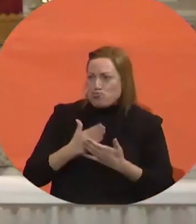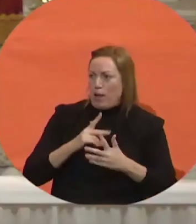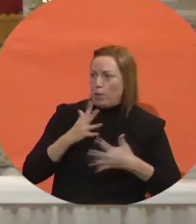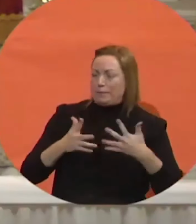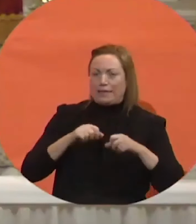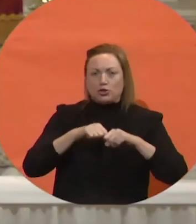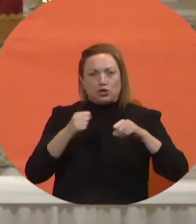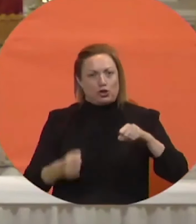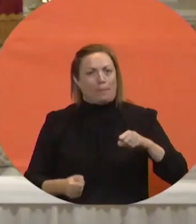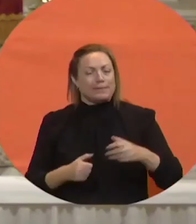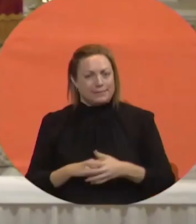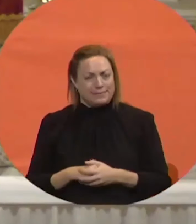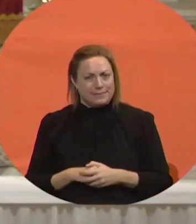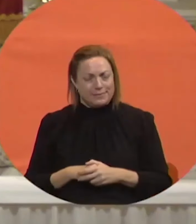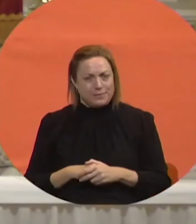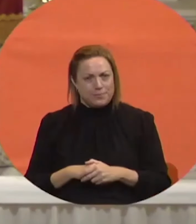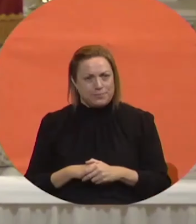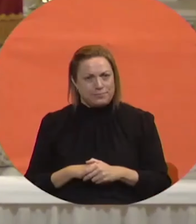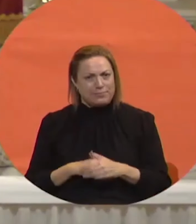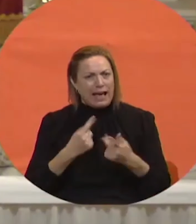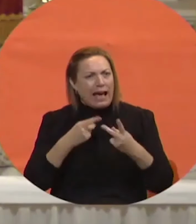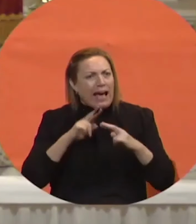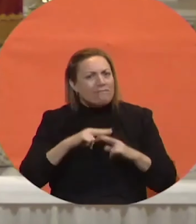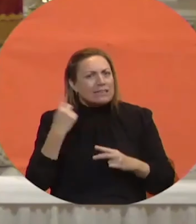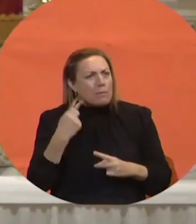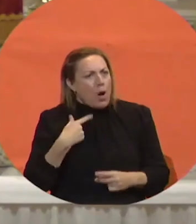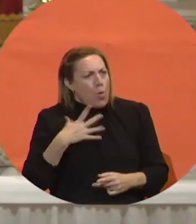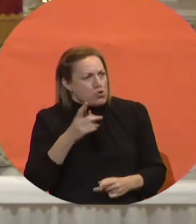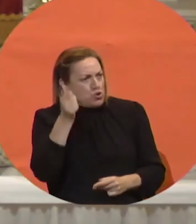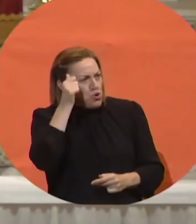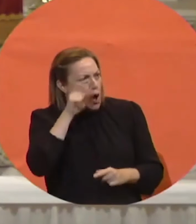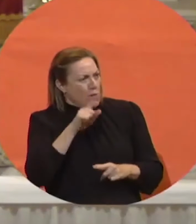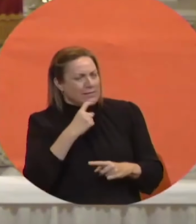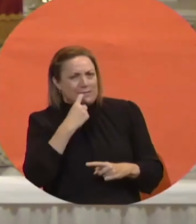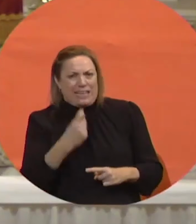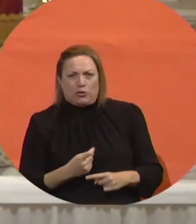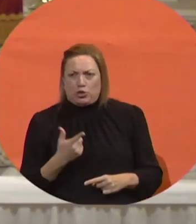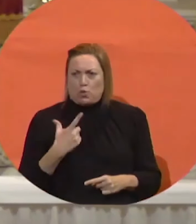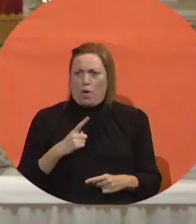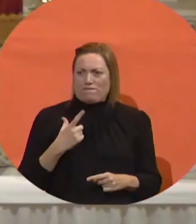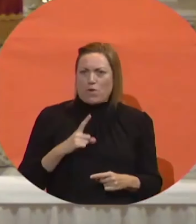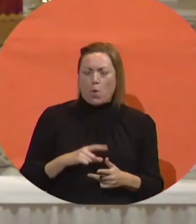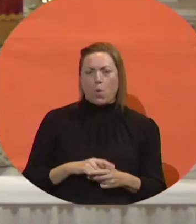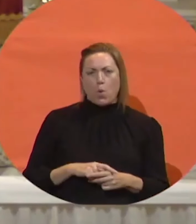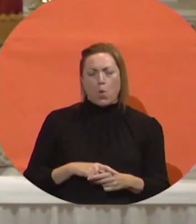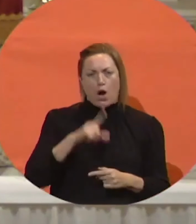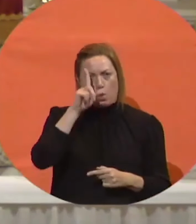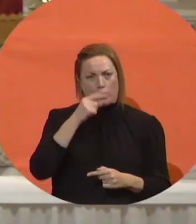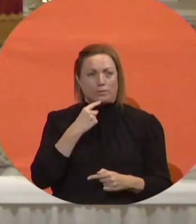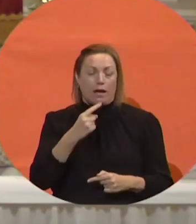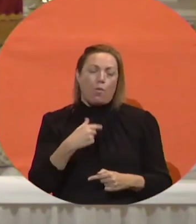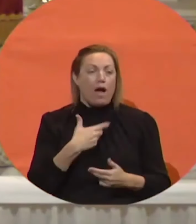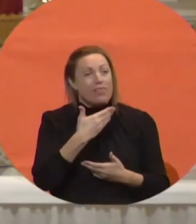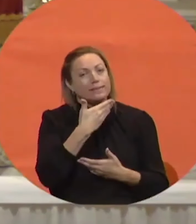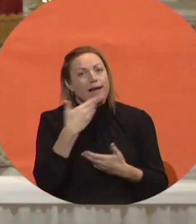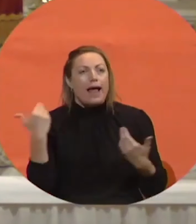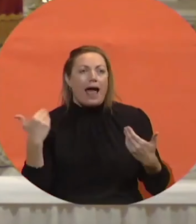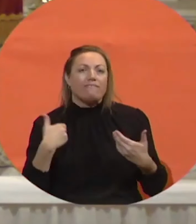If an official came demanding an explanation, you could say, "Oh, it's just a lovely pastoral scene."